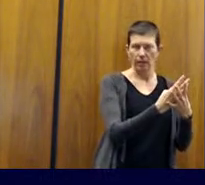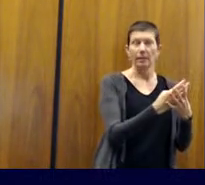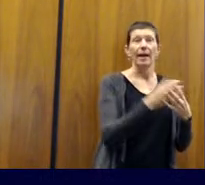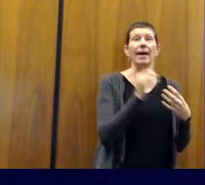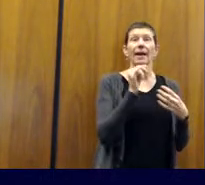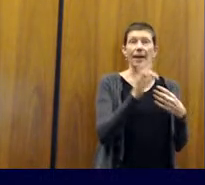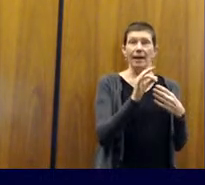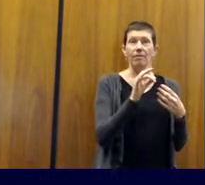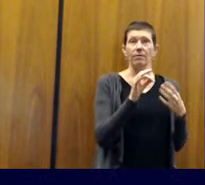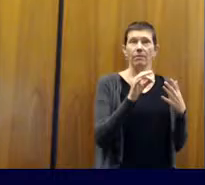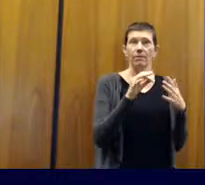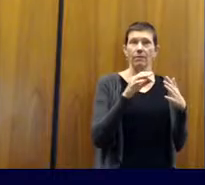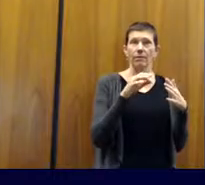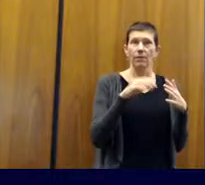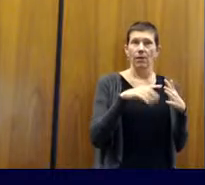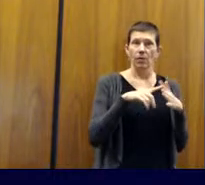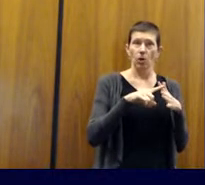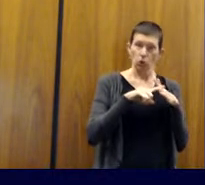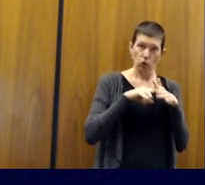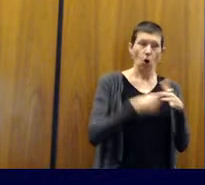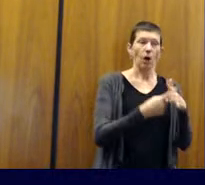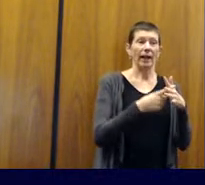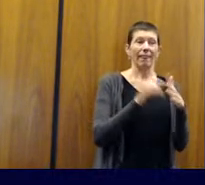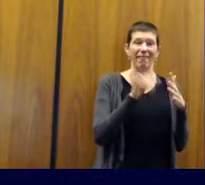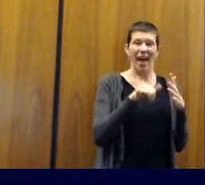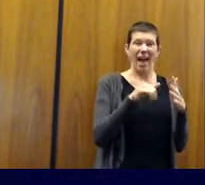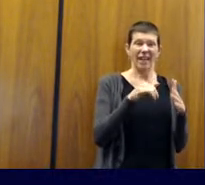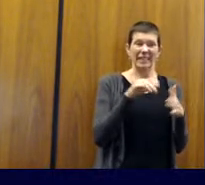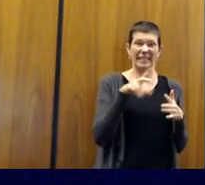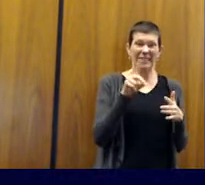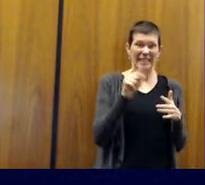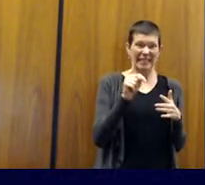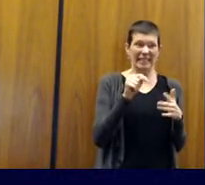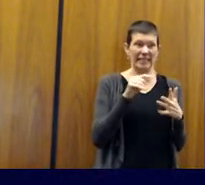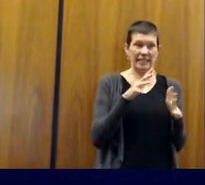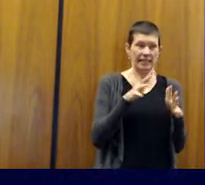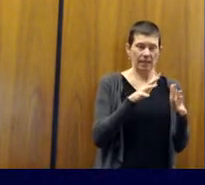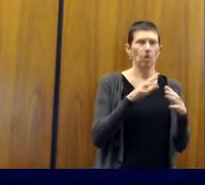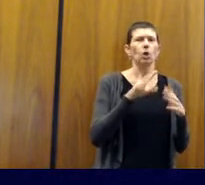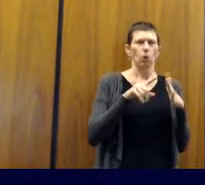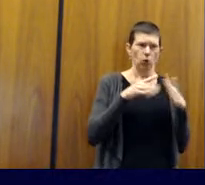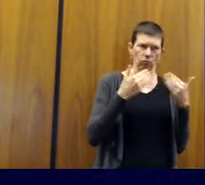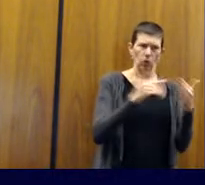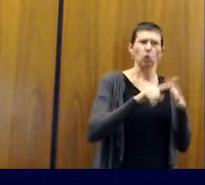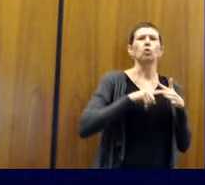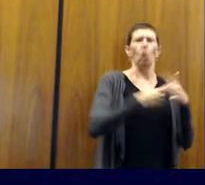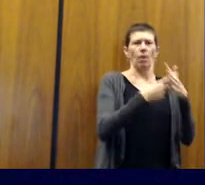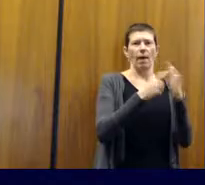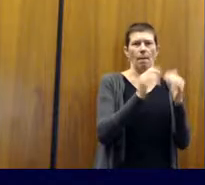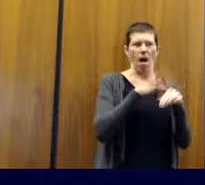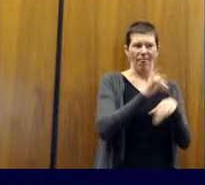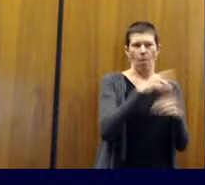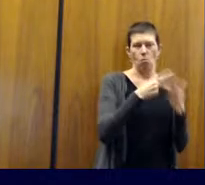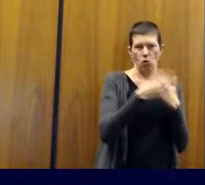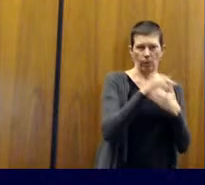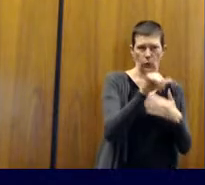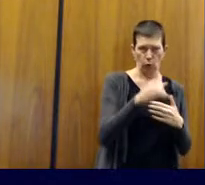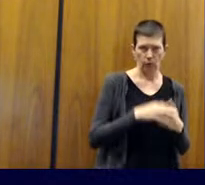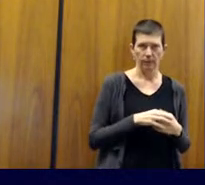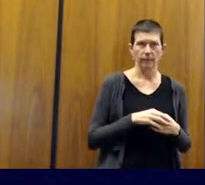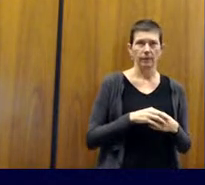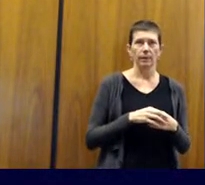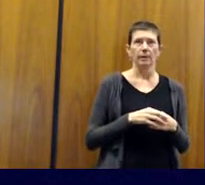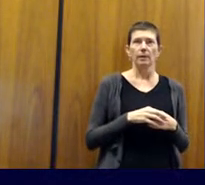are starting those DTs, to start them on a program as well. Since